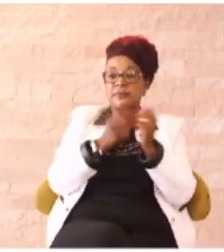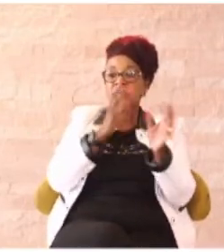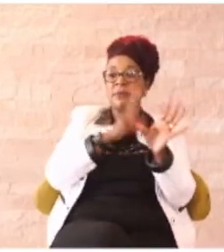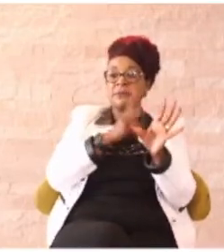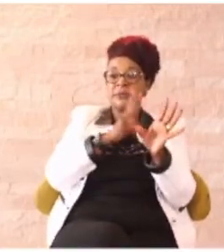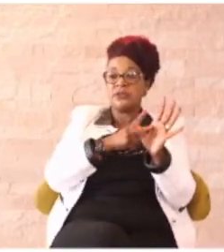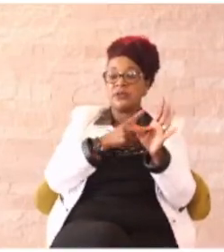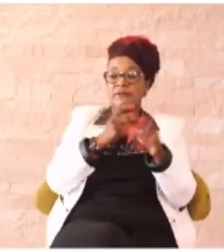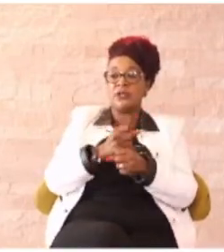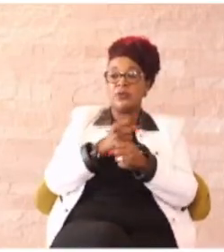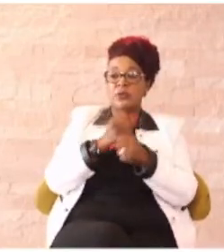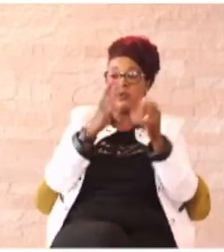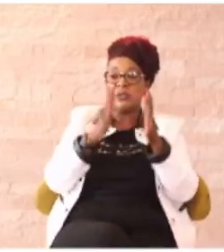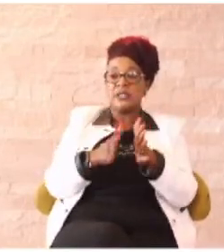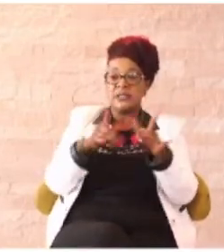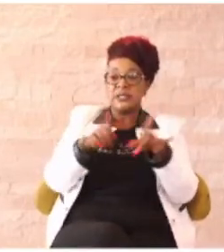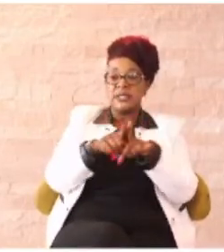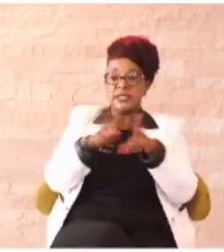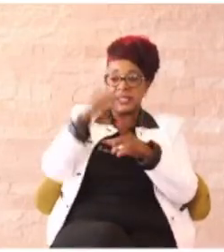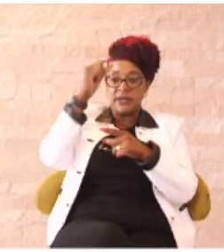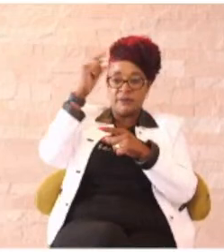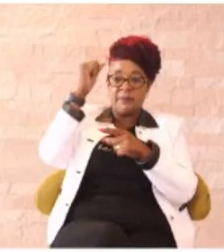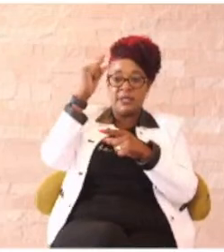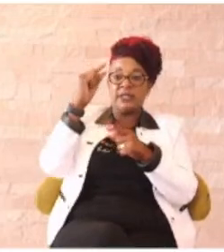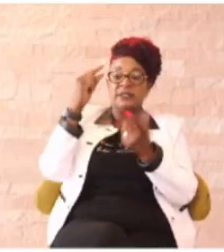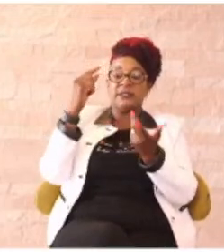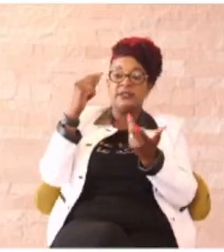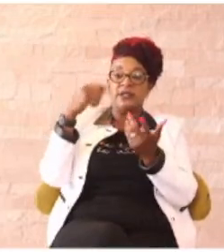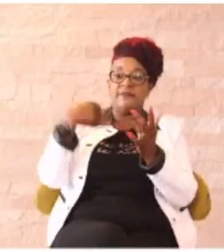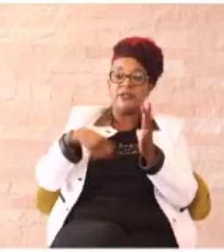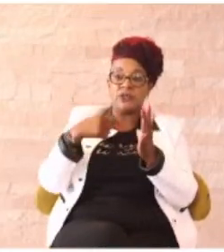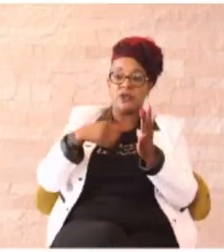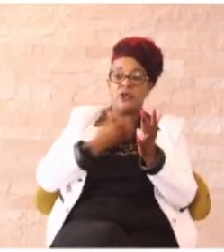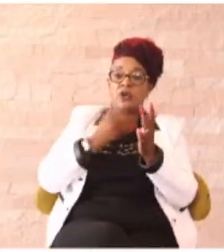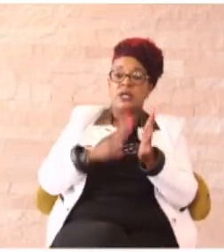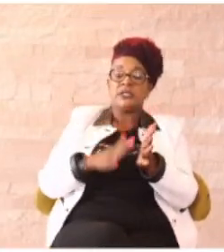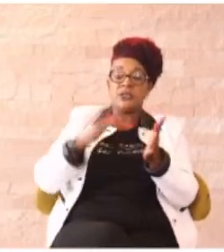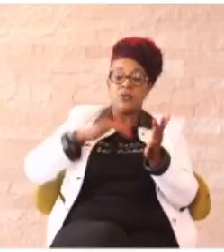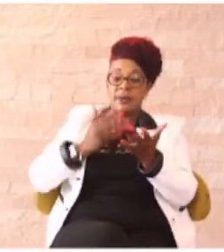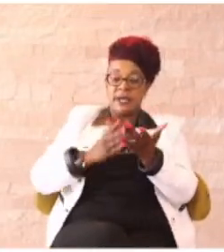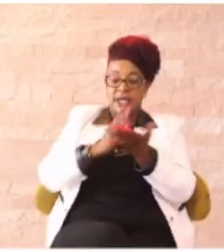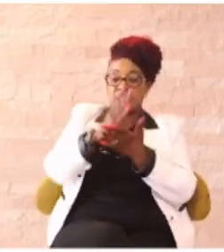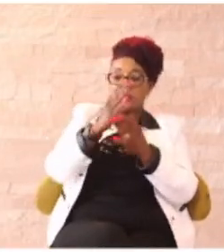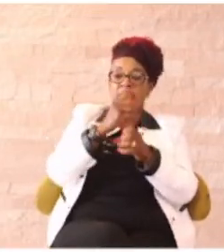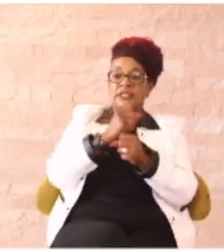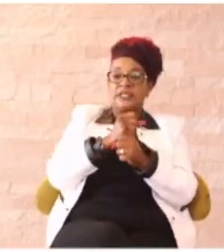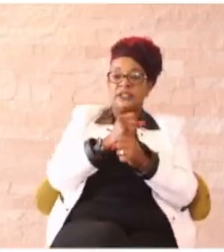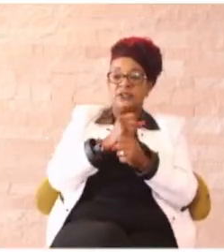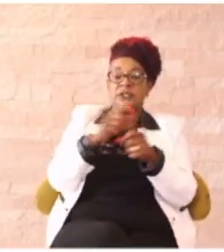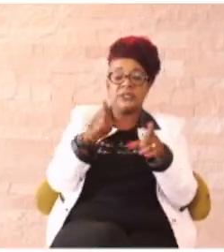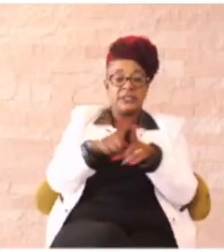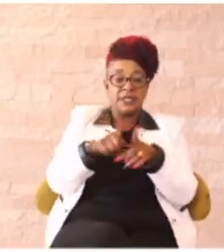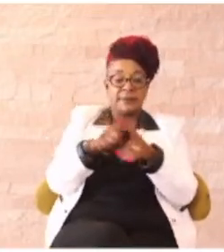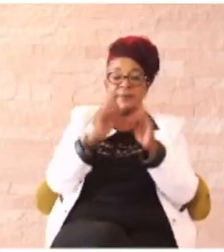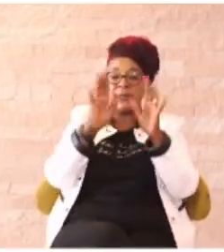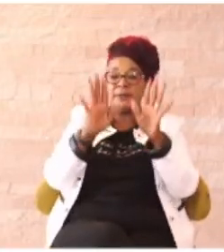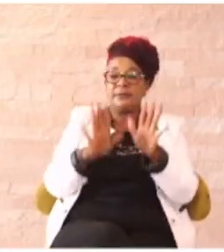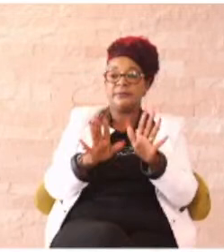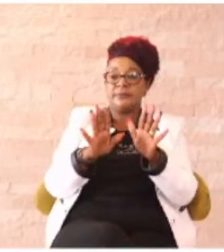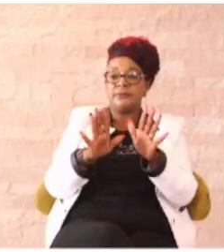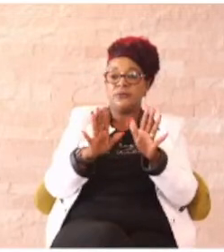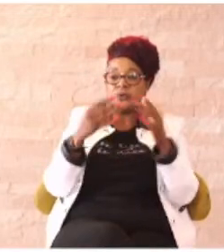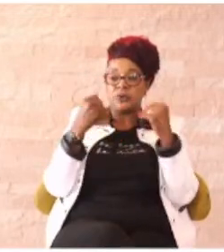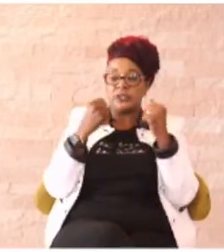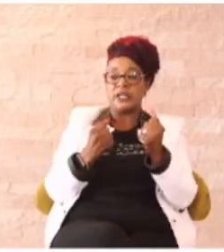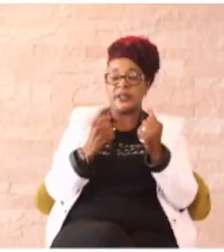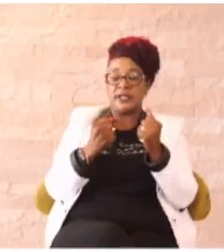of stakeholders such as government, factory owners, women rights organizations is helpful in strengthening the